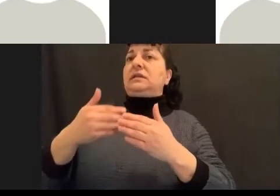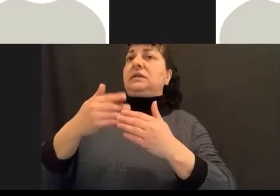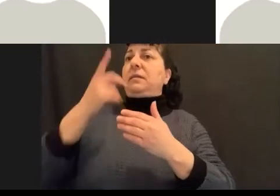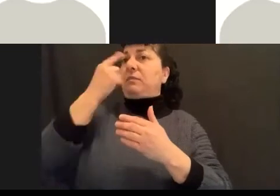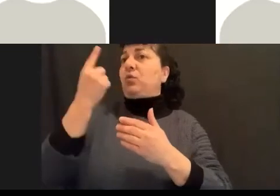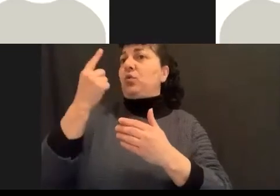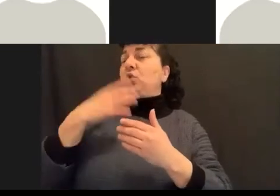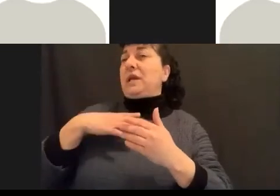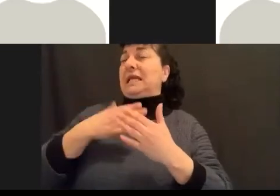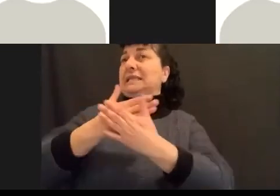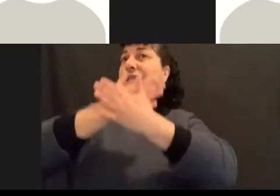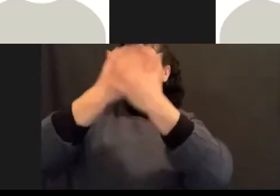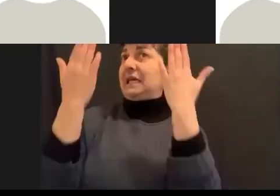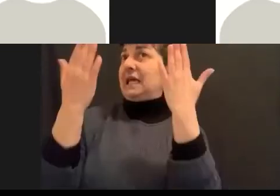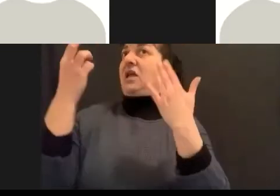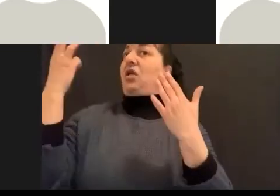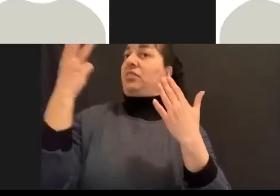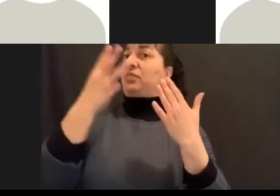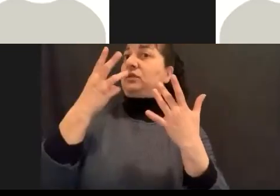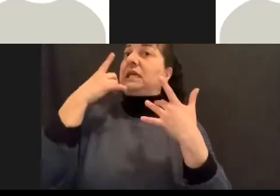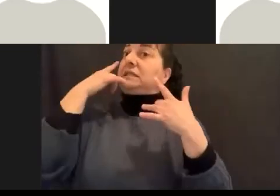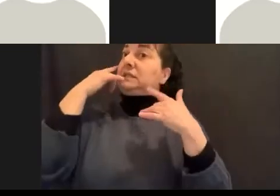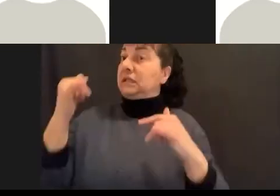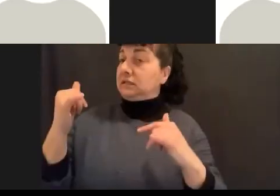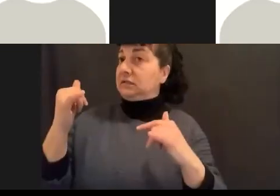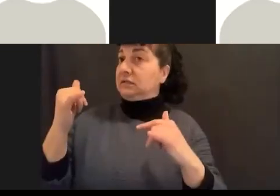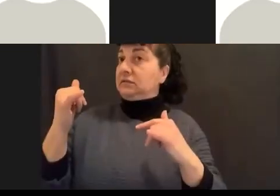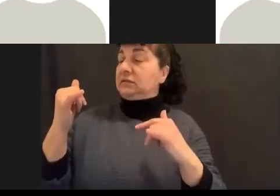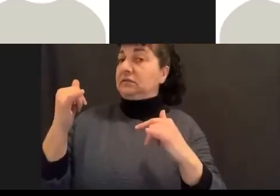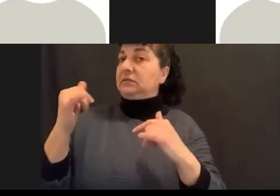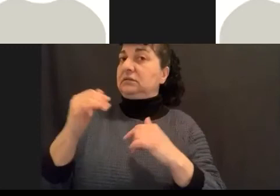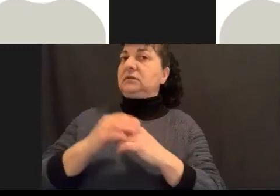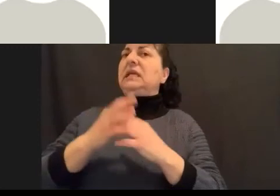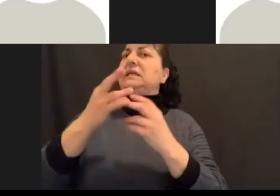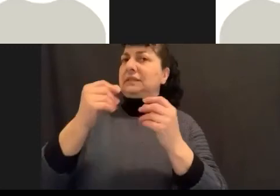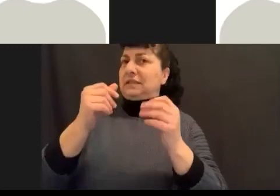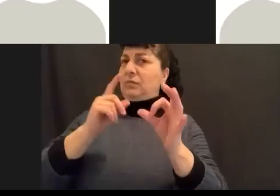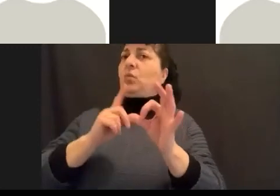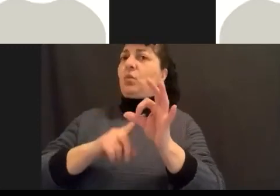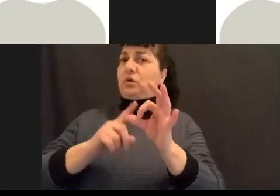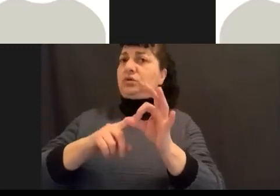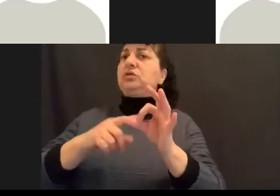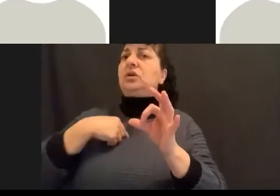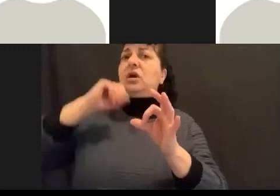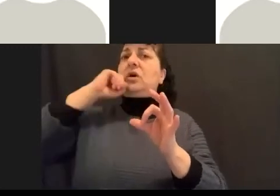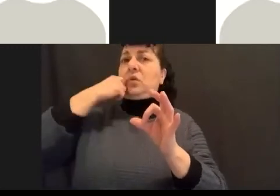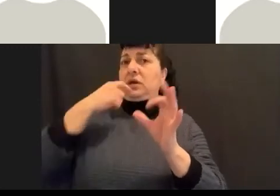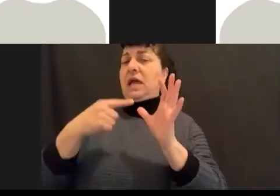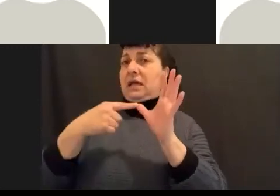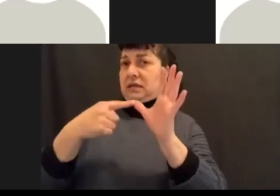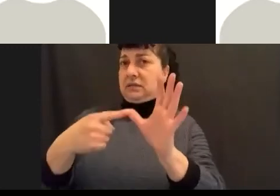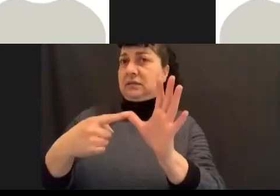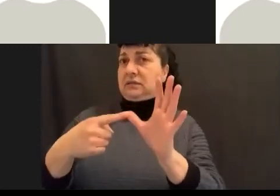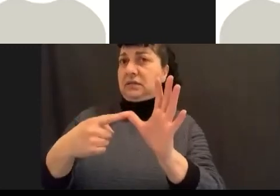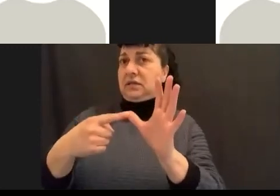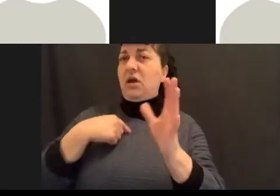while Paul's coming off mute, there's a couple of questions I'll answer in relation to items in the chat that I